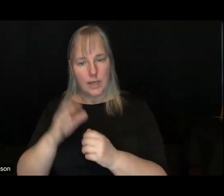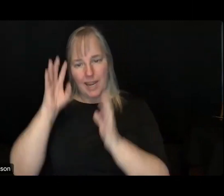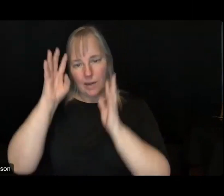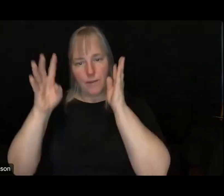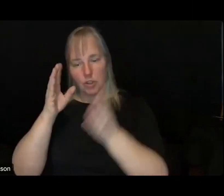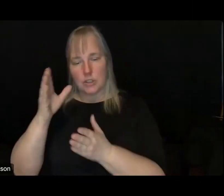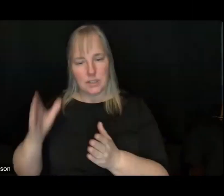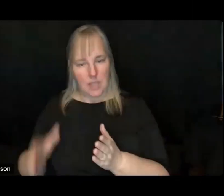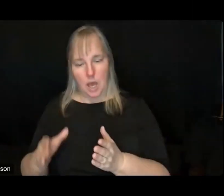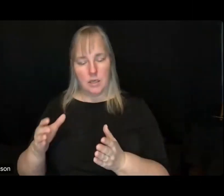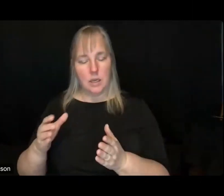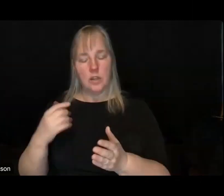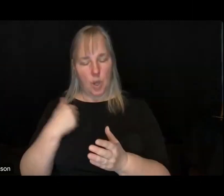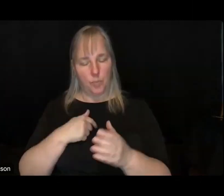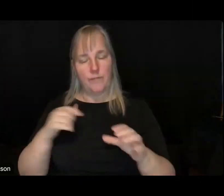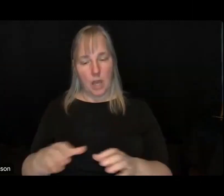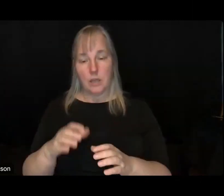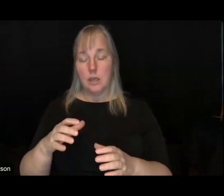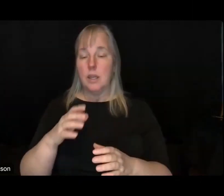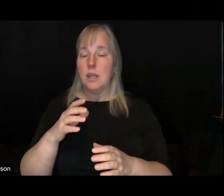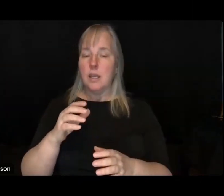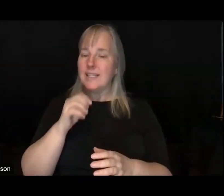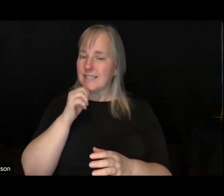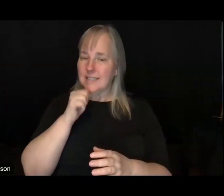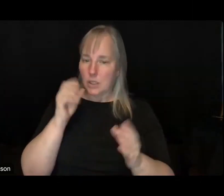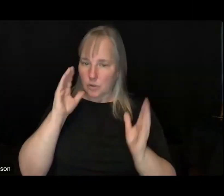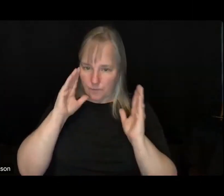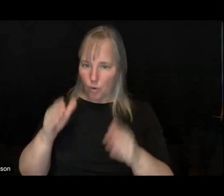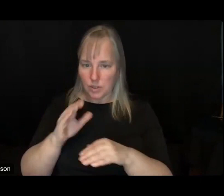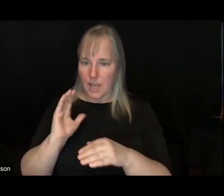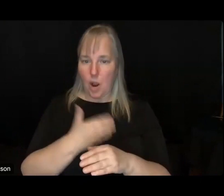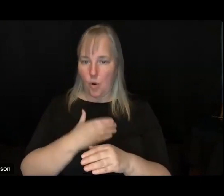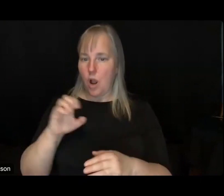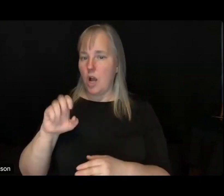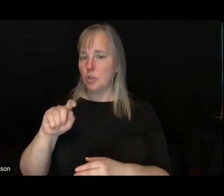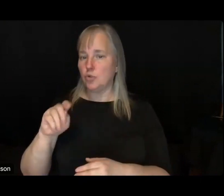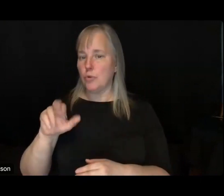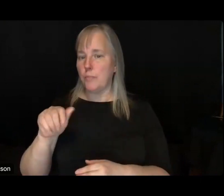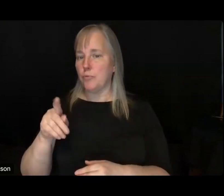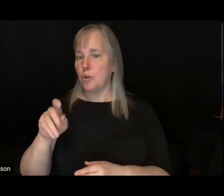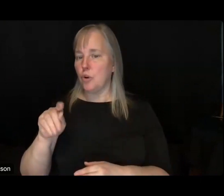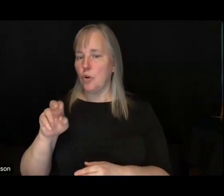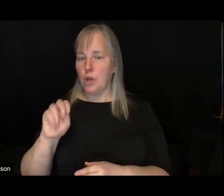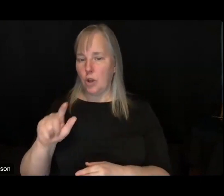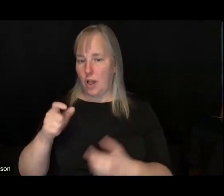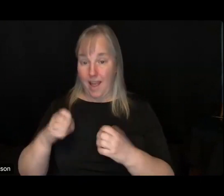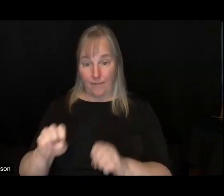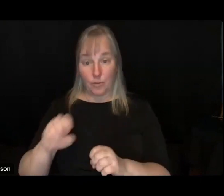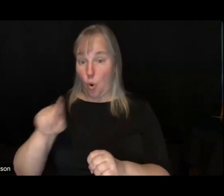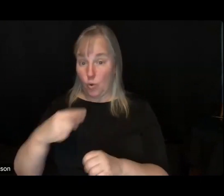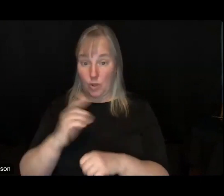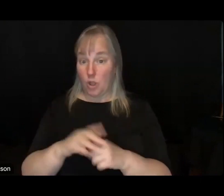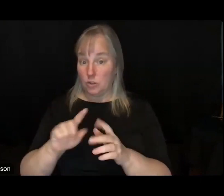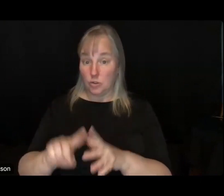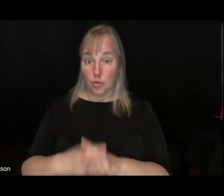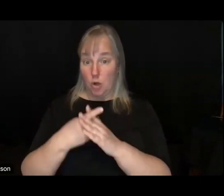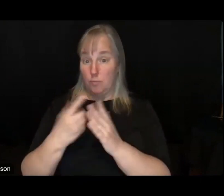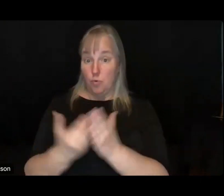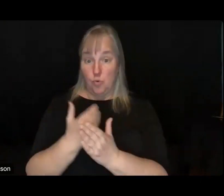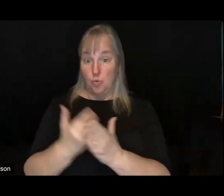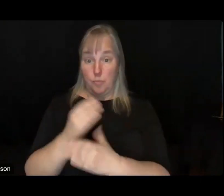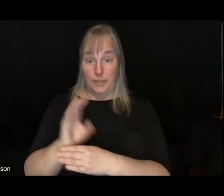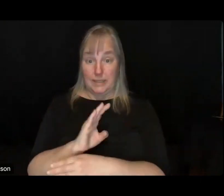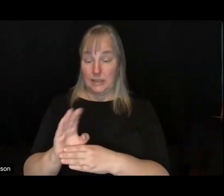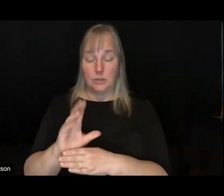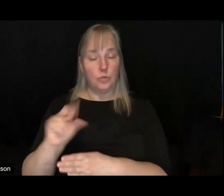again, Jennifer touched upon it, was to not focus our entrepreneurial efforts just on startups. So Jennifer kind of mentioned that actually, if